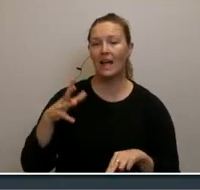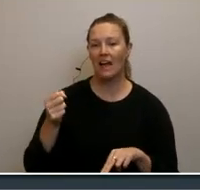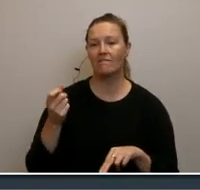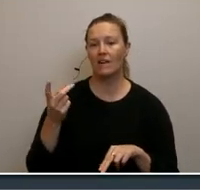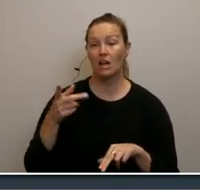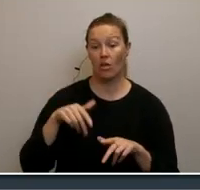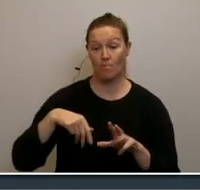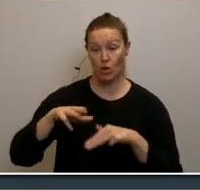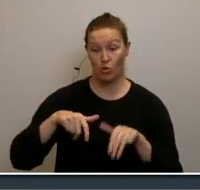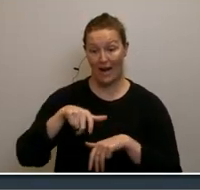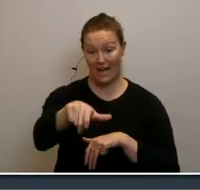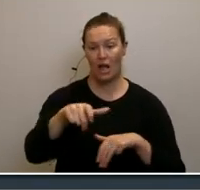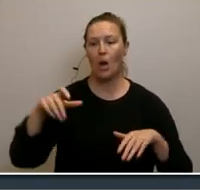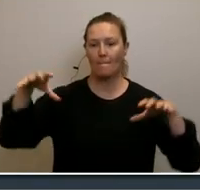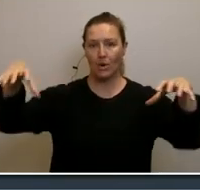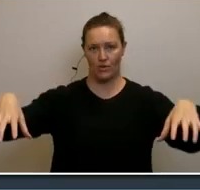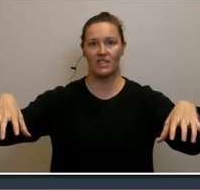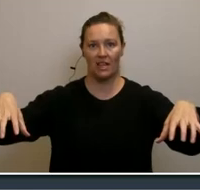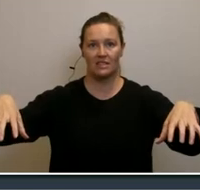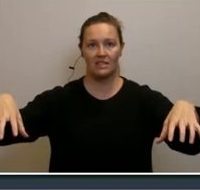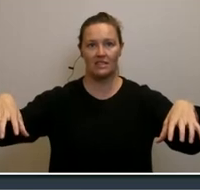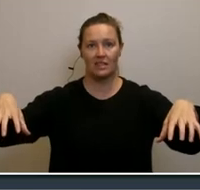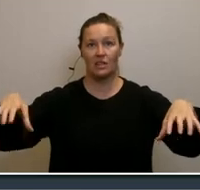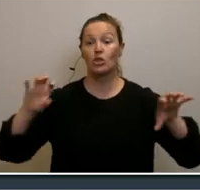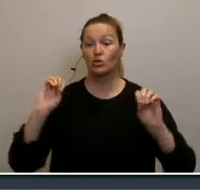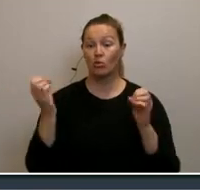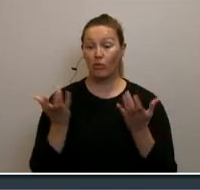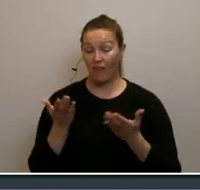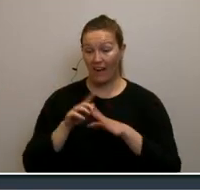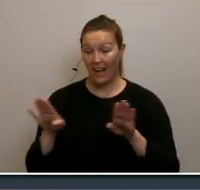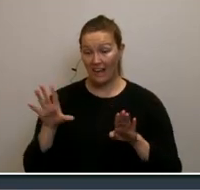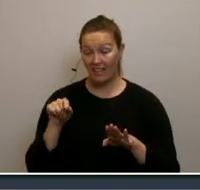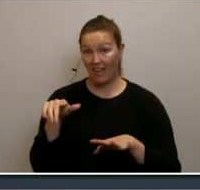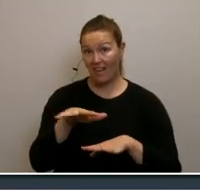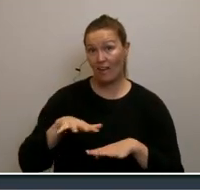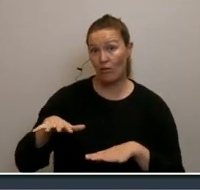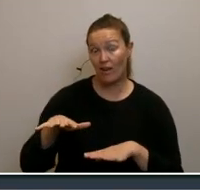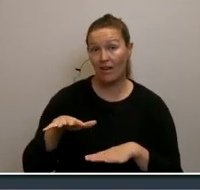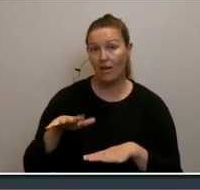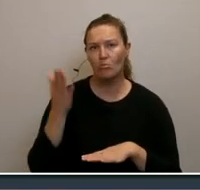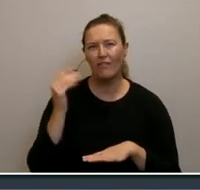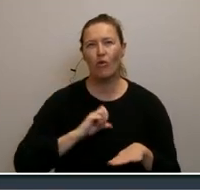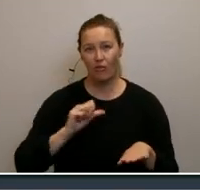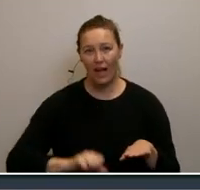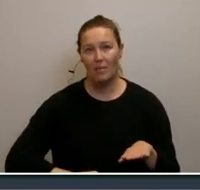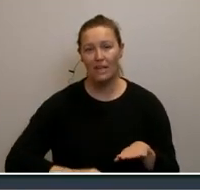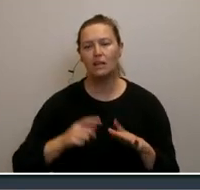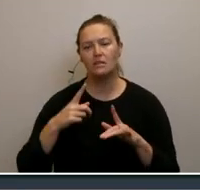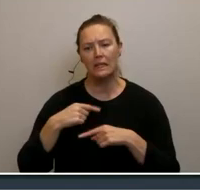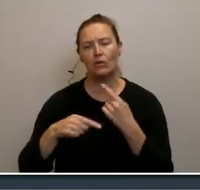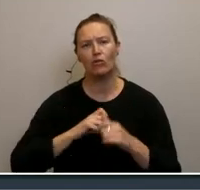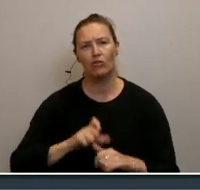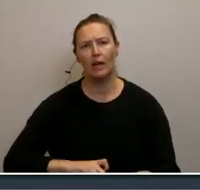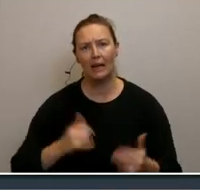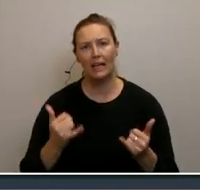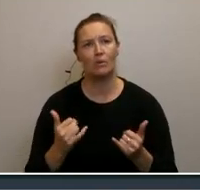expressway, and to be given a piece of land there which was originally farmed and still continues to be farmed, but which